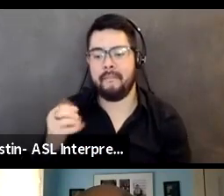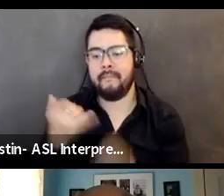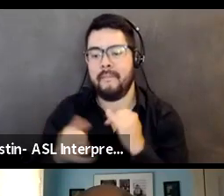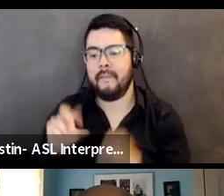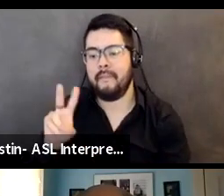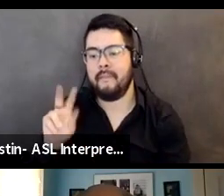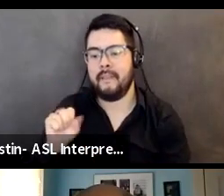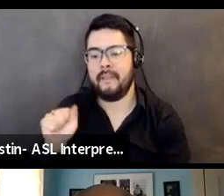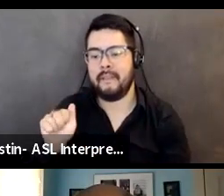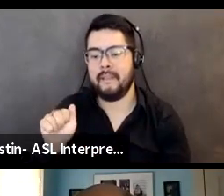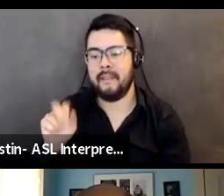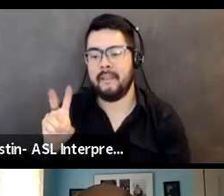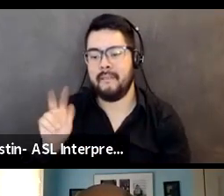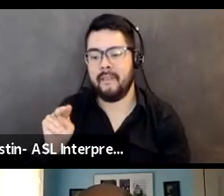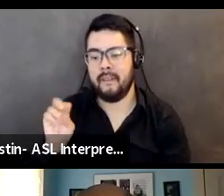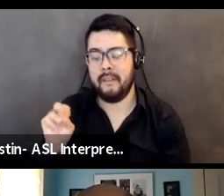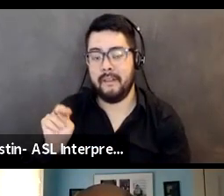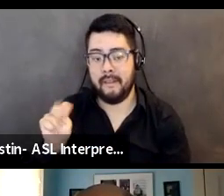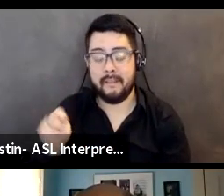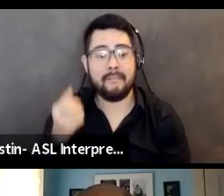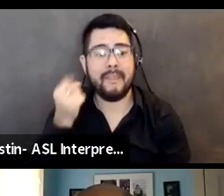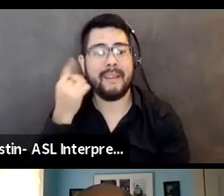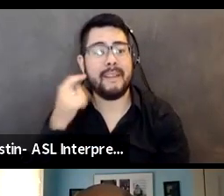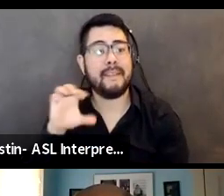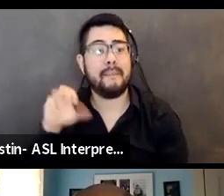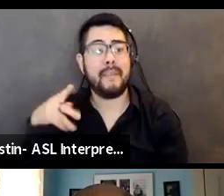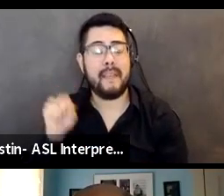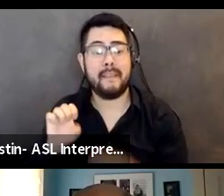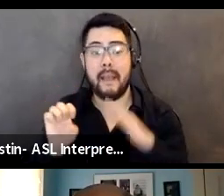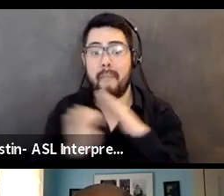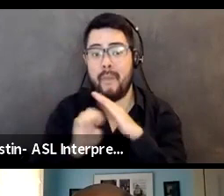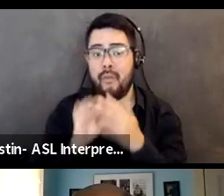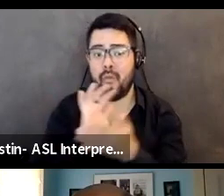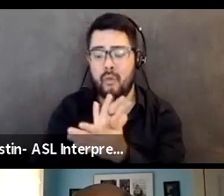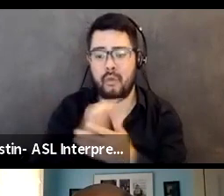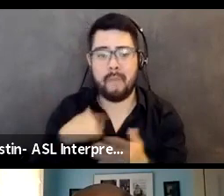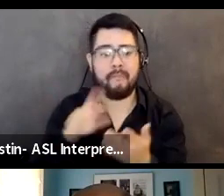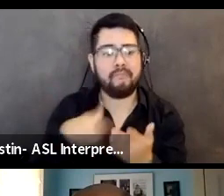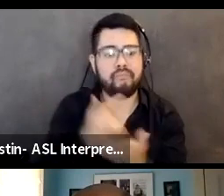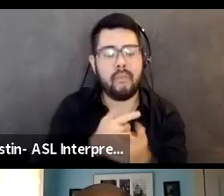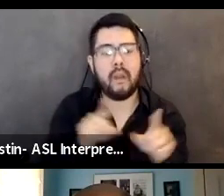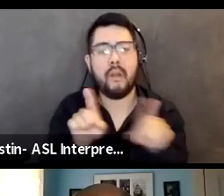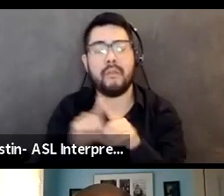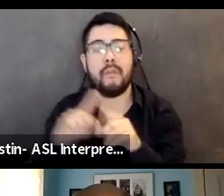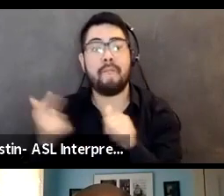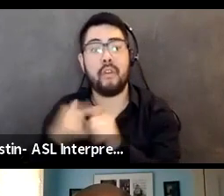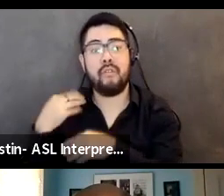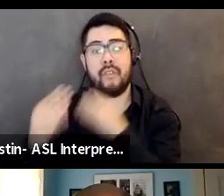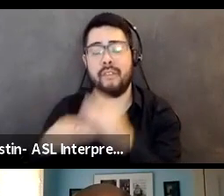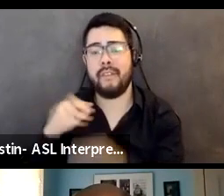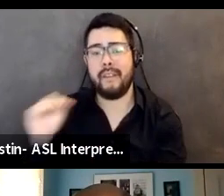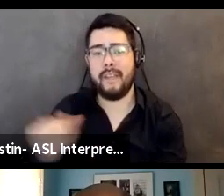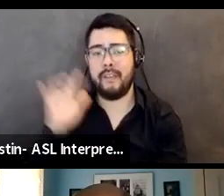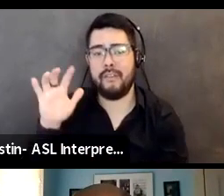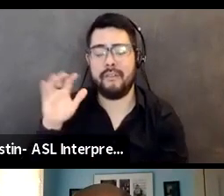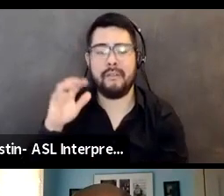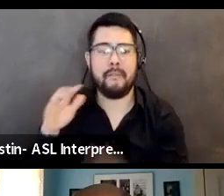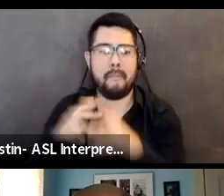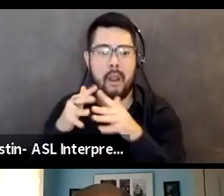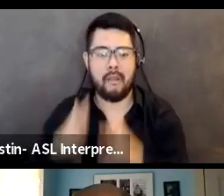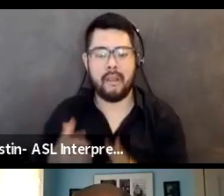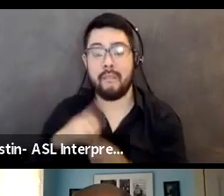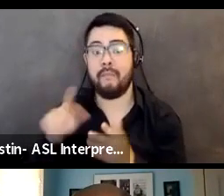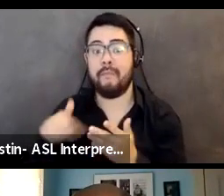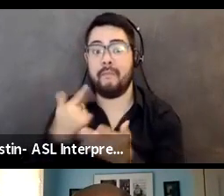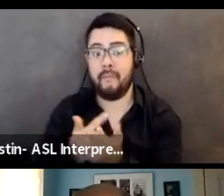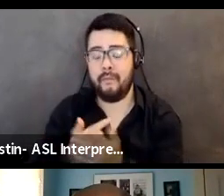as an alumni of a cps elementary school and first generation asian american who benefited from the esl program i